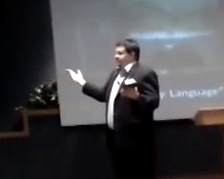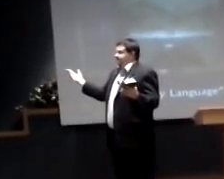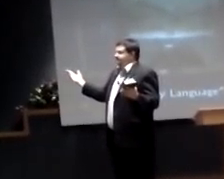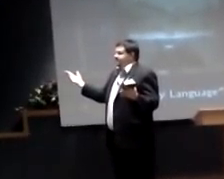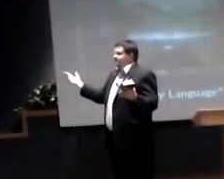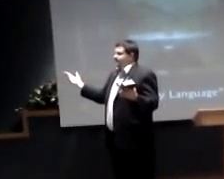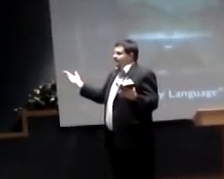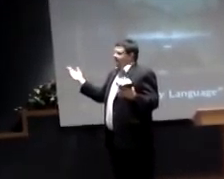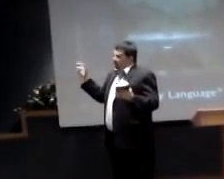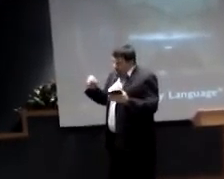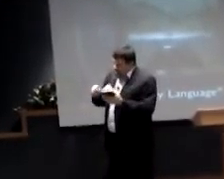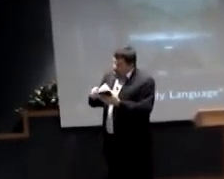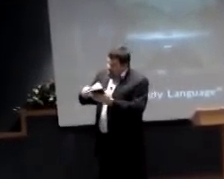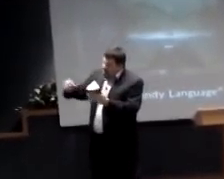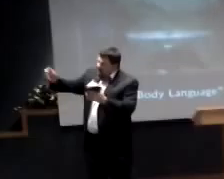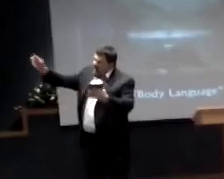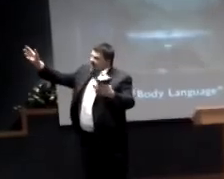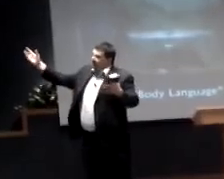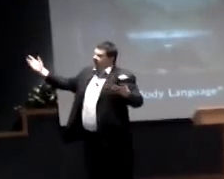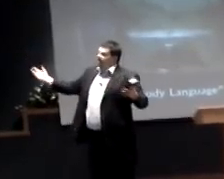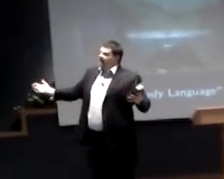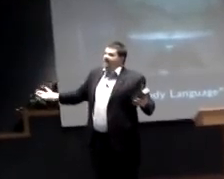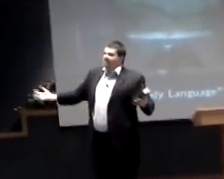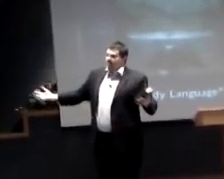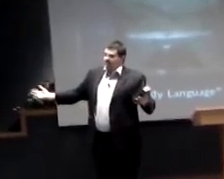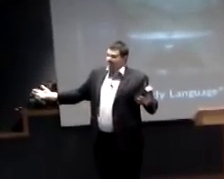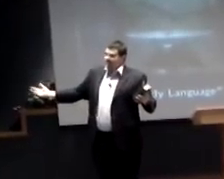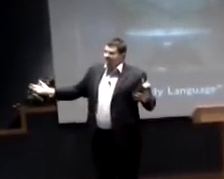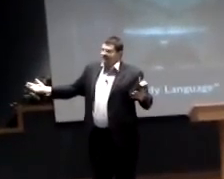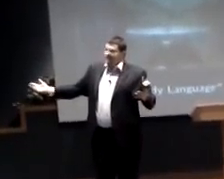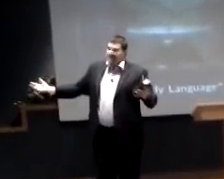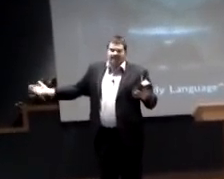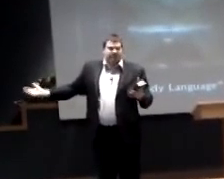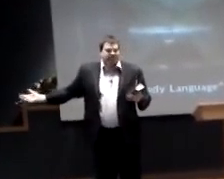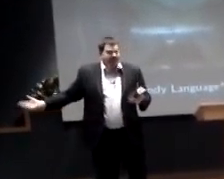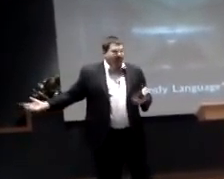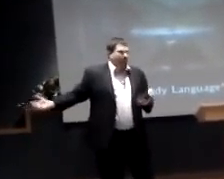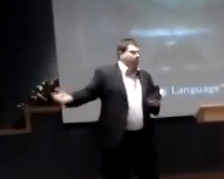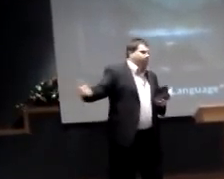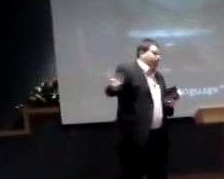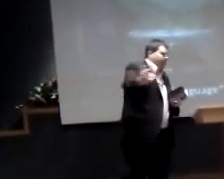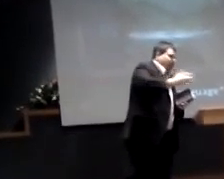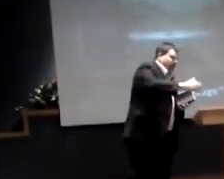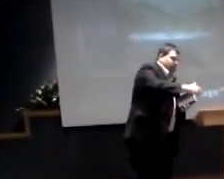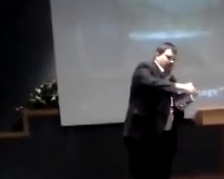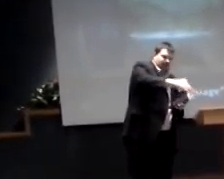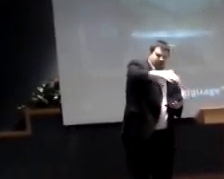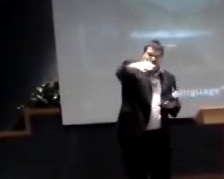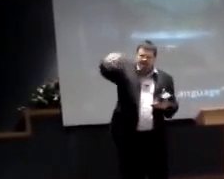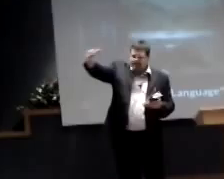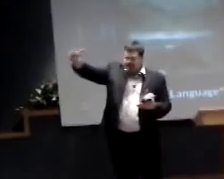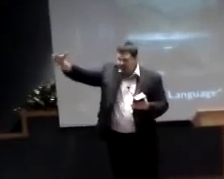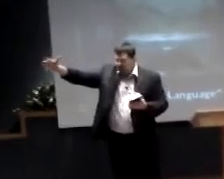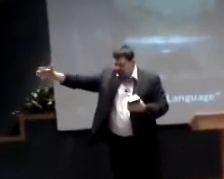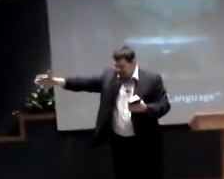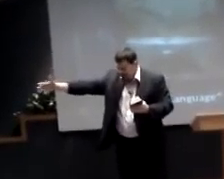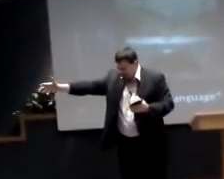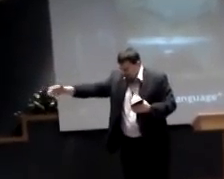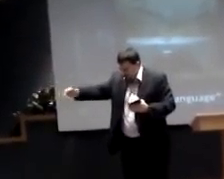anybody. We need to expand our horizon and say, I want to throw God's net and